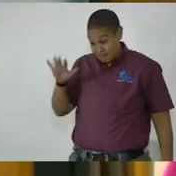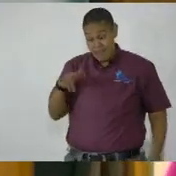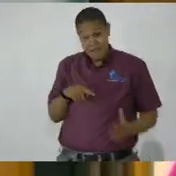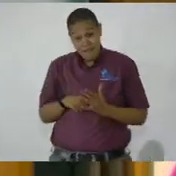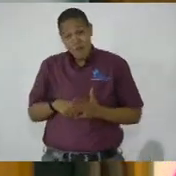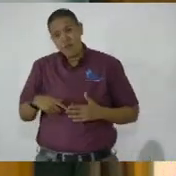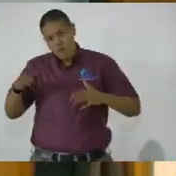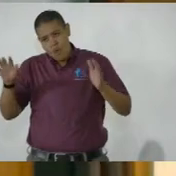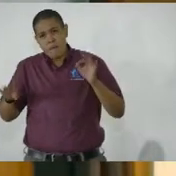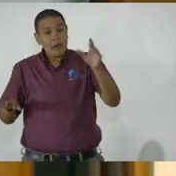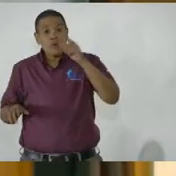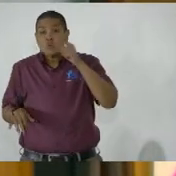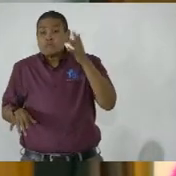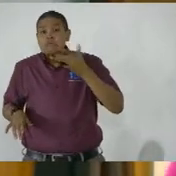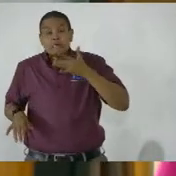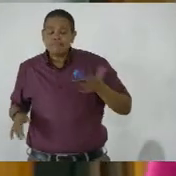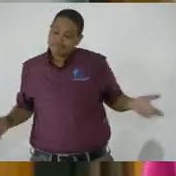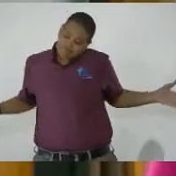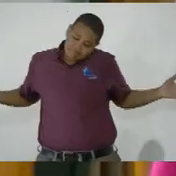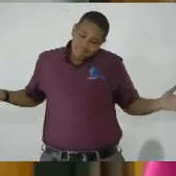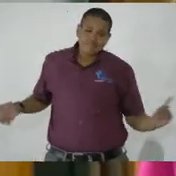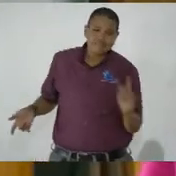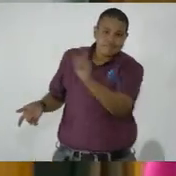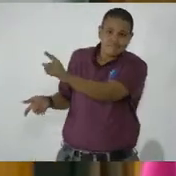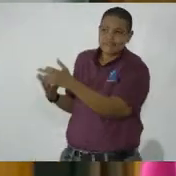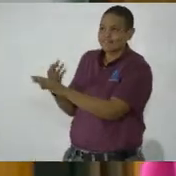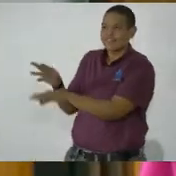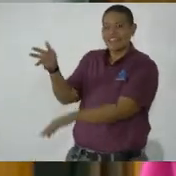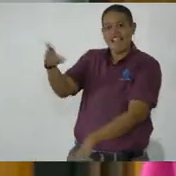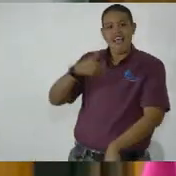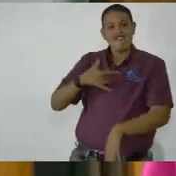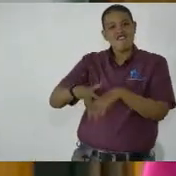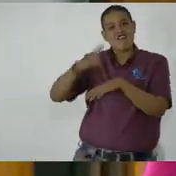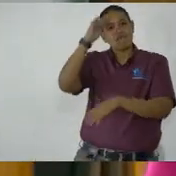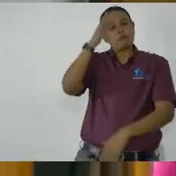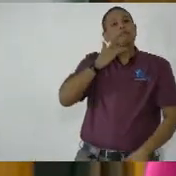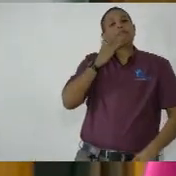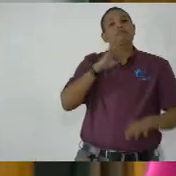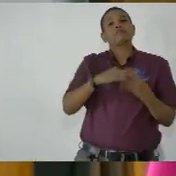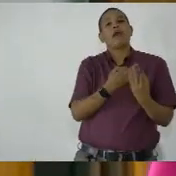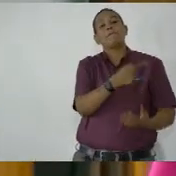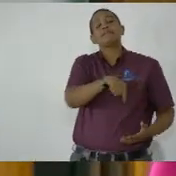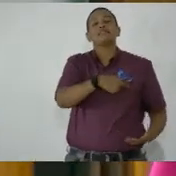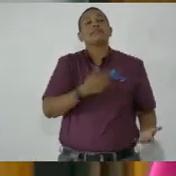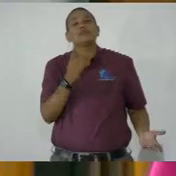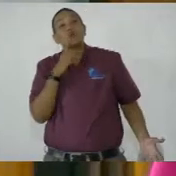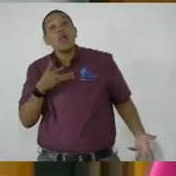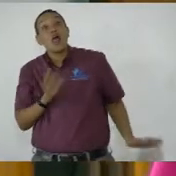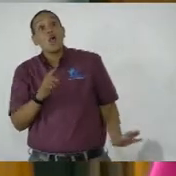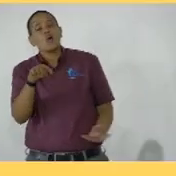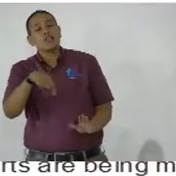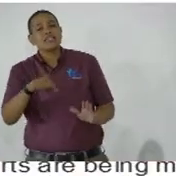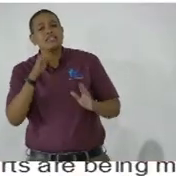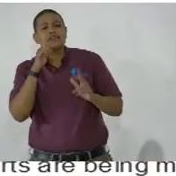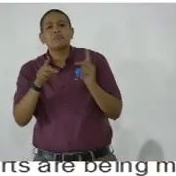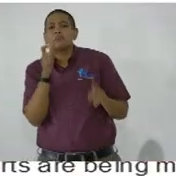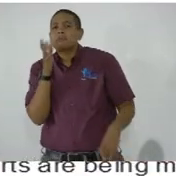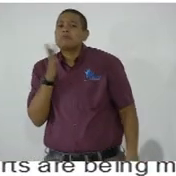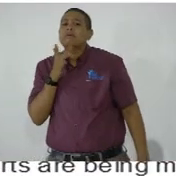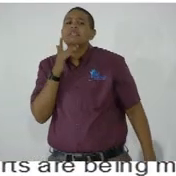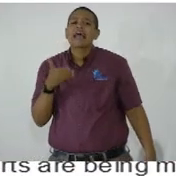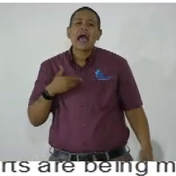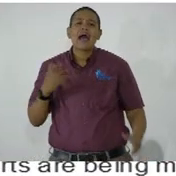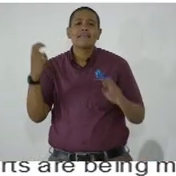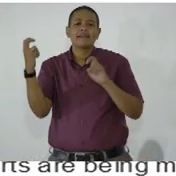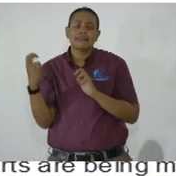mediation. But those who cannot pay, the Ministry of Justice will facilitate these litigants to have